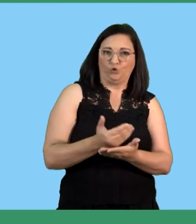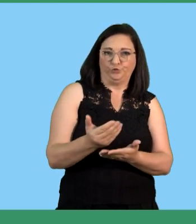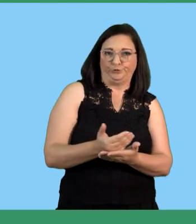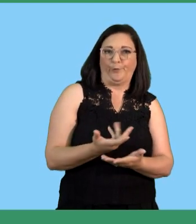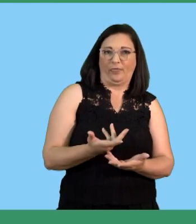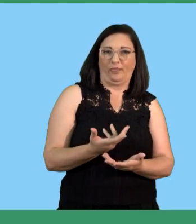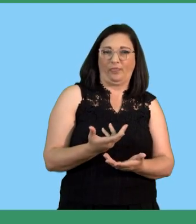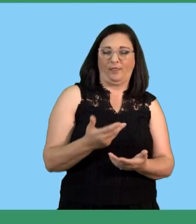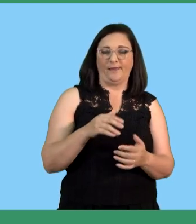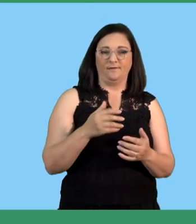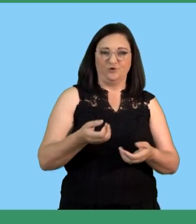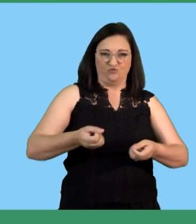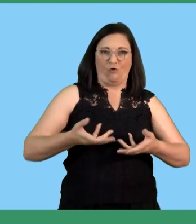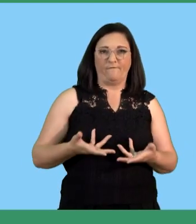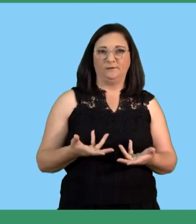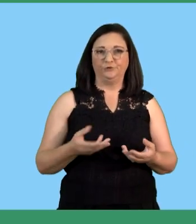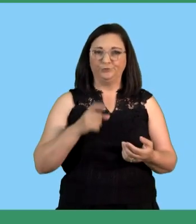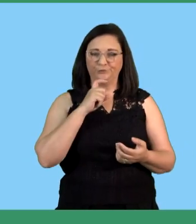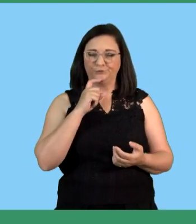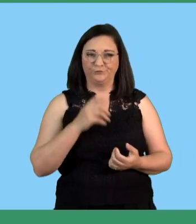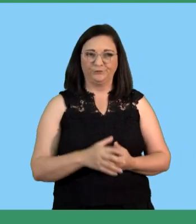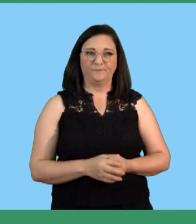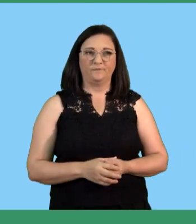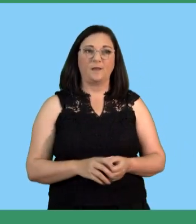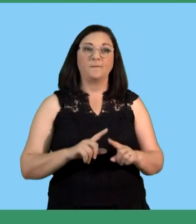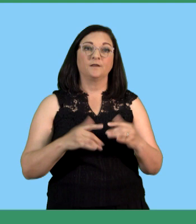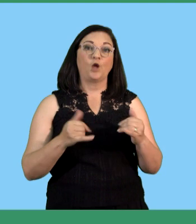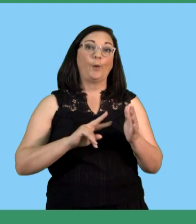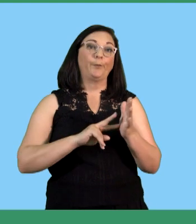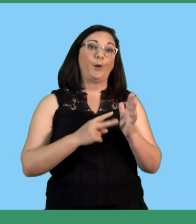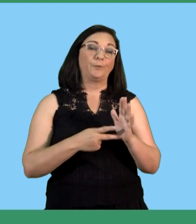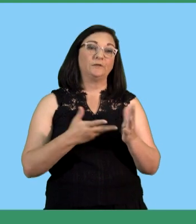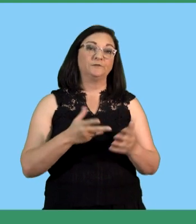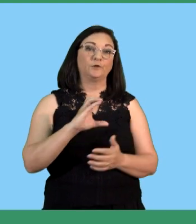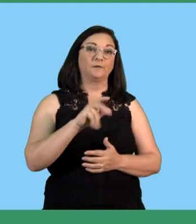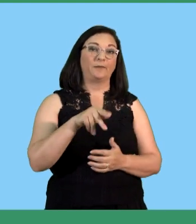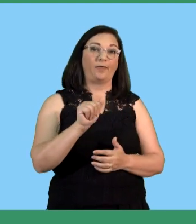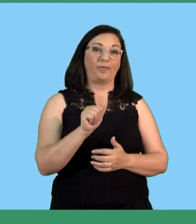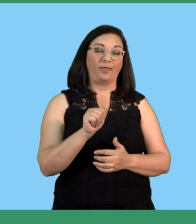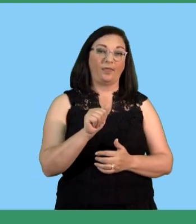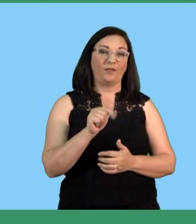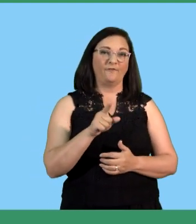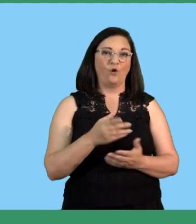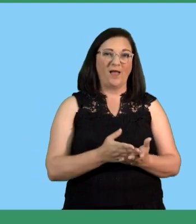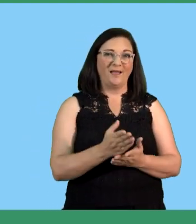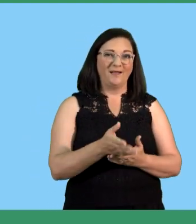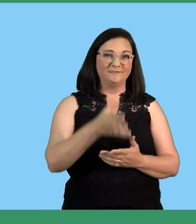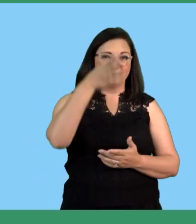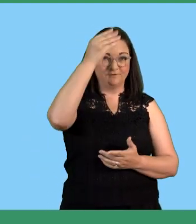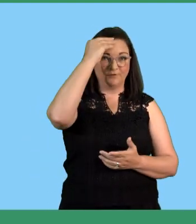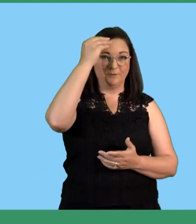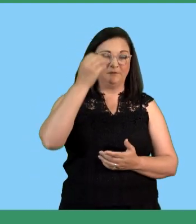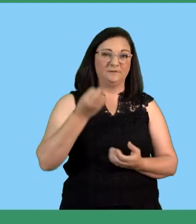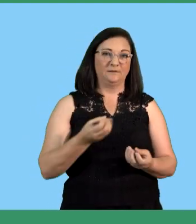or the service that is being rendered to them. Right. Secondly, the purpose of the CPA over and above providing access